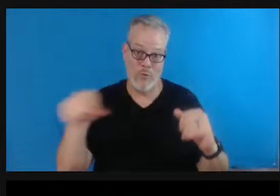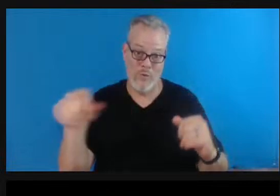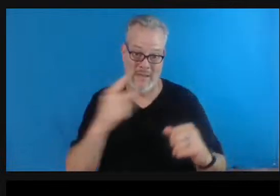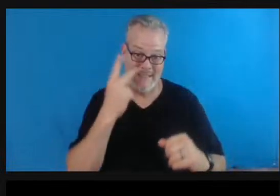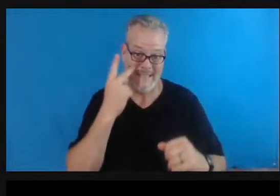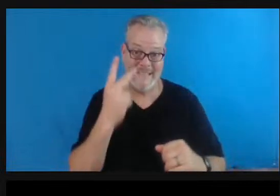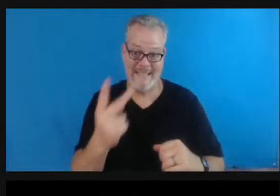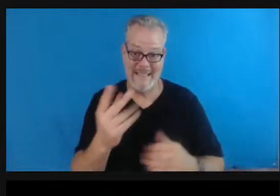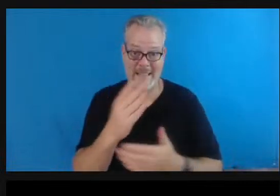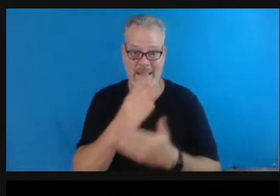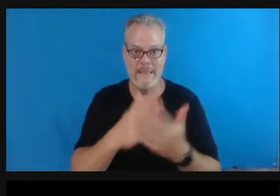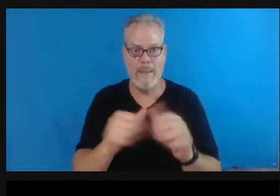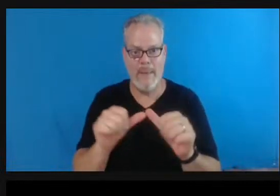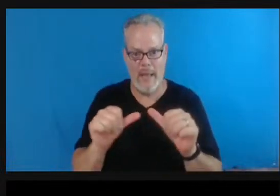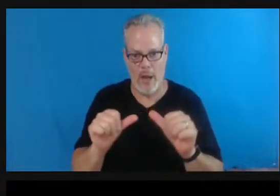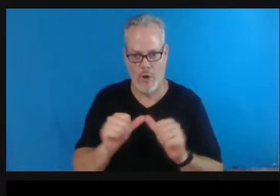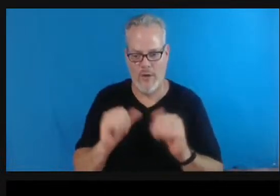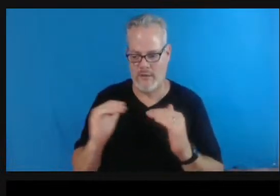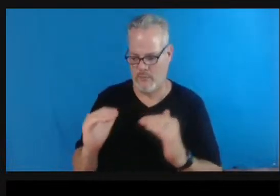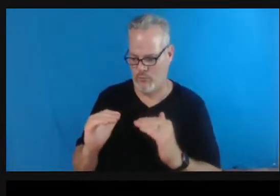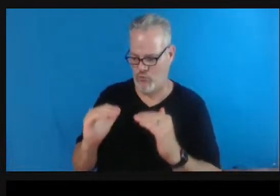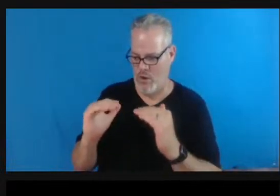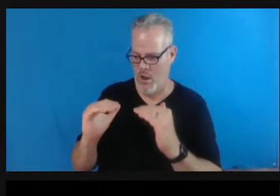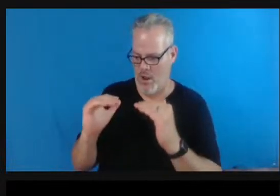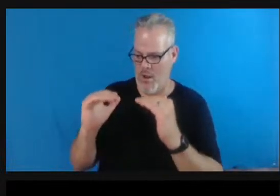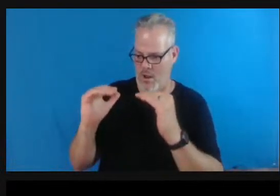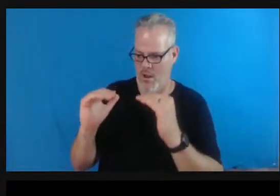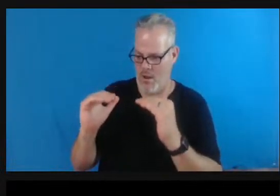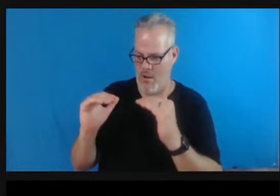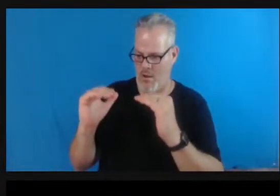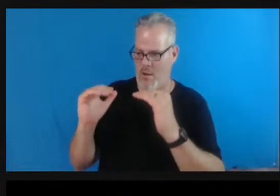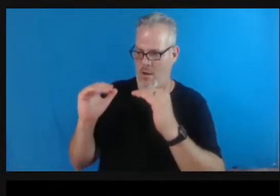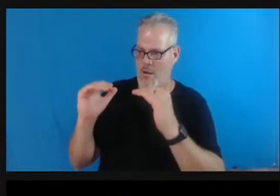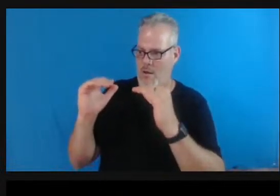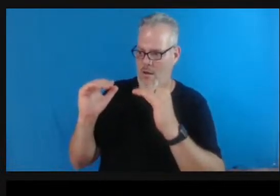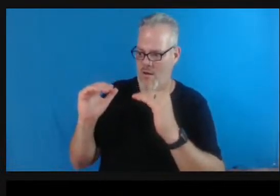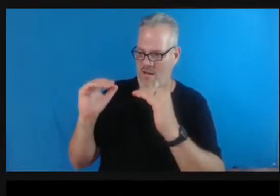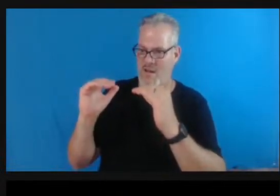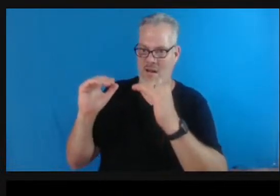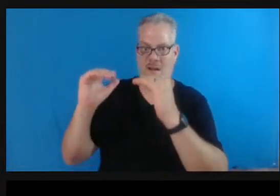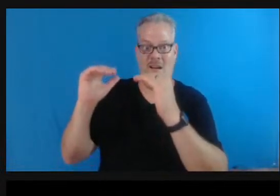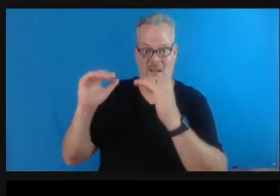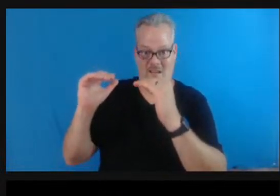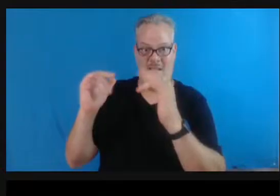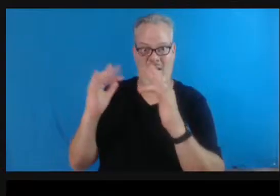Some areas look like they're rising even more than others. Right in there looks like it's going pretty fast.